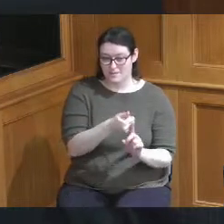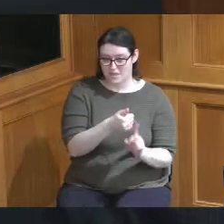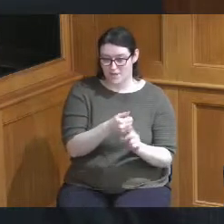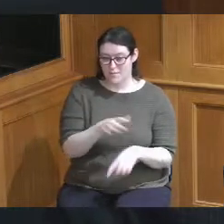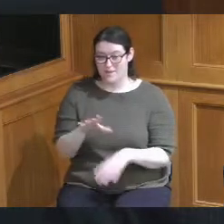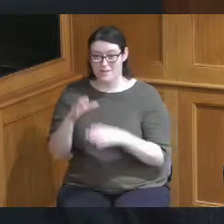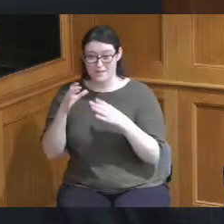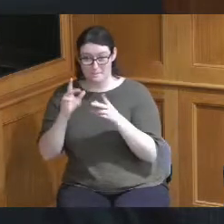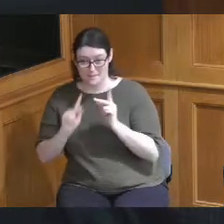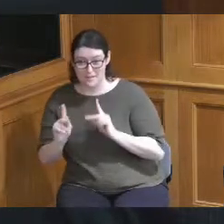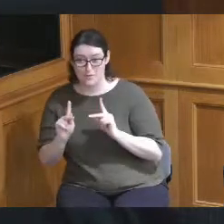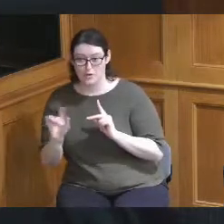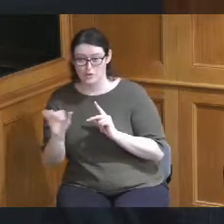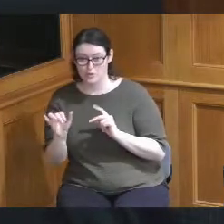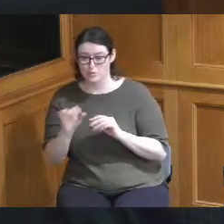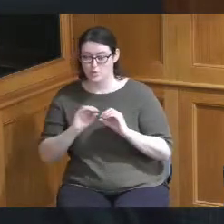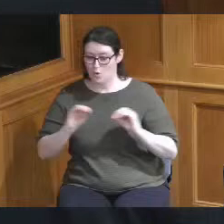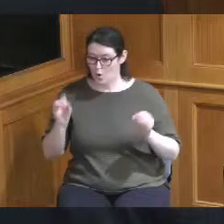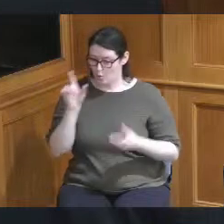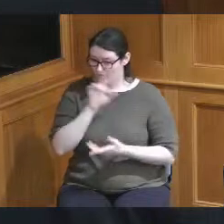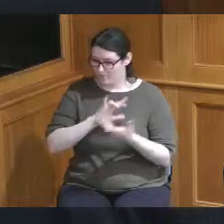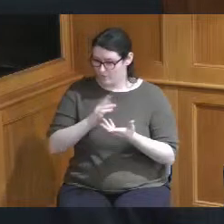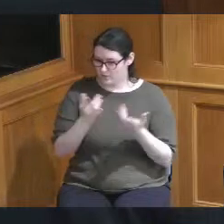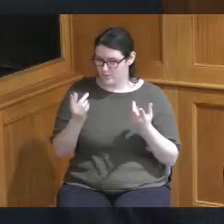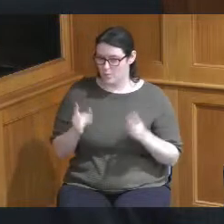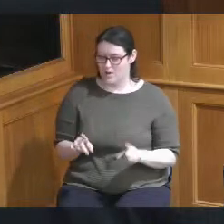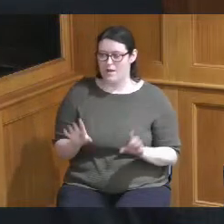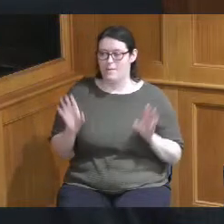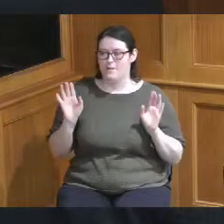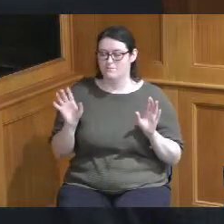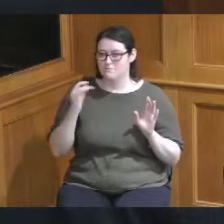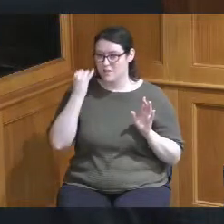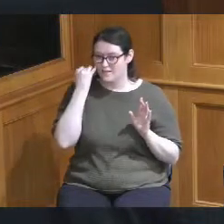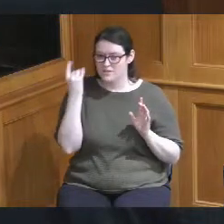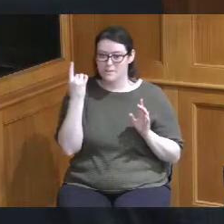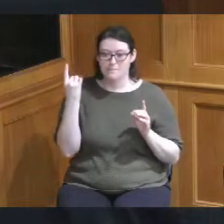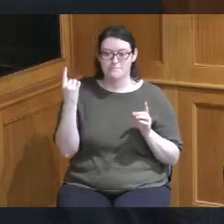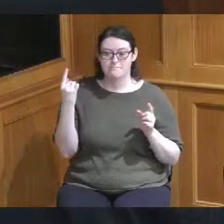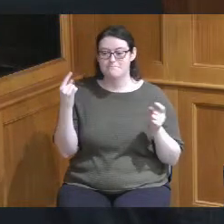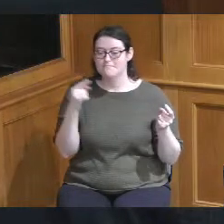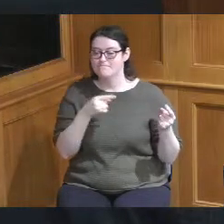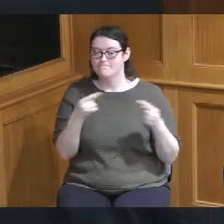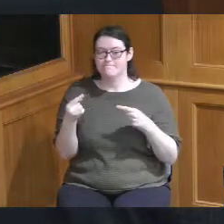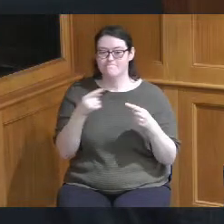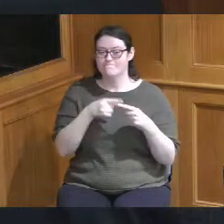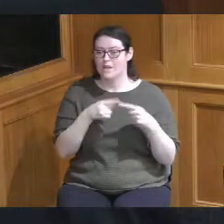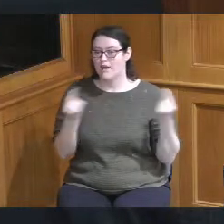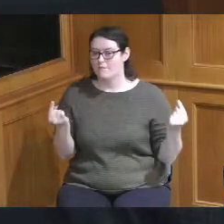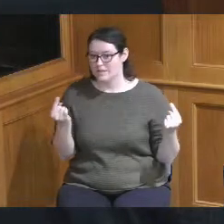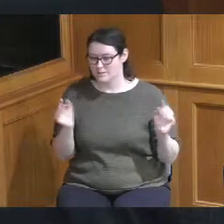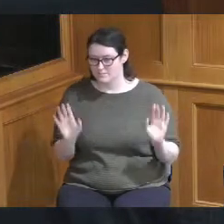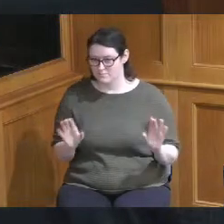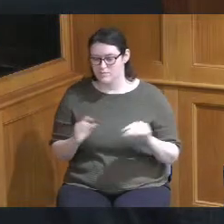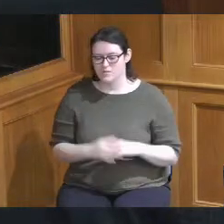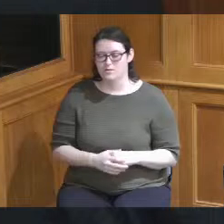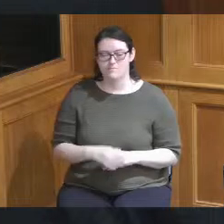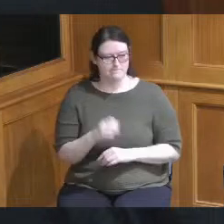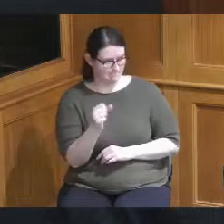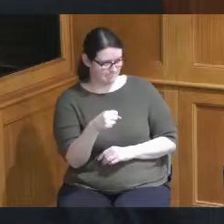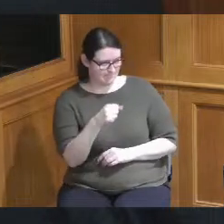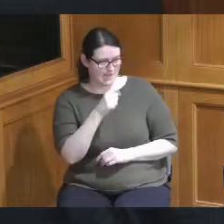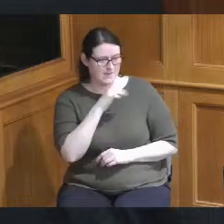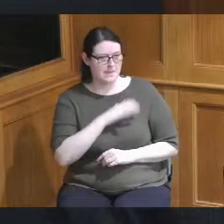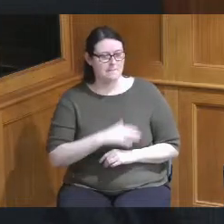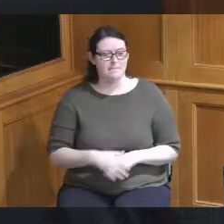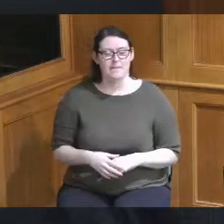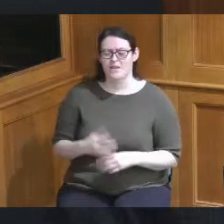was no confusion about what had transpired, if there was some kind of conflict. Yes, ma'am. So I don't know if you said it, and